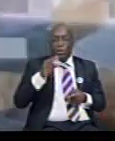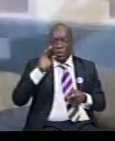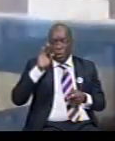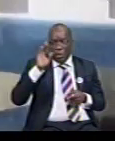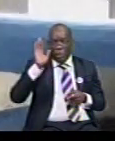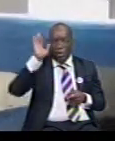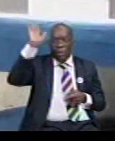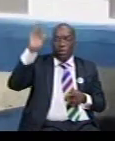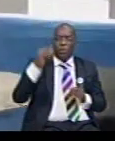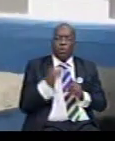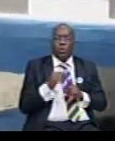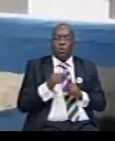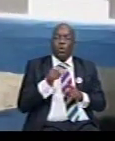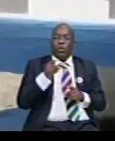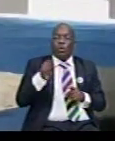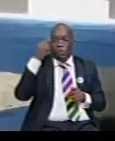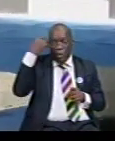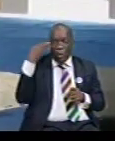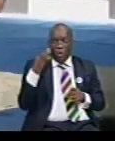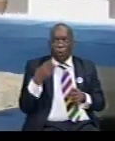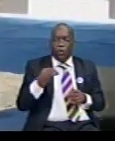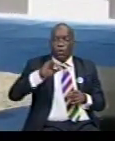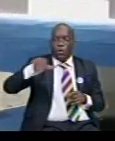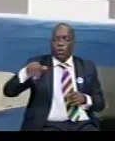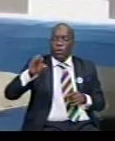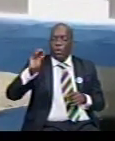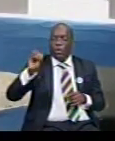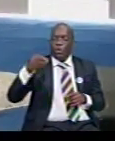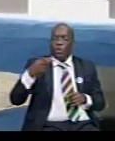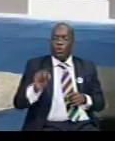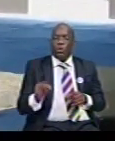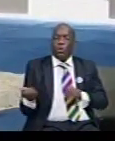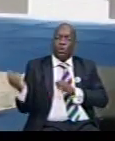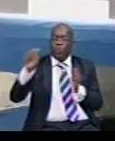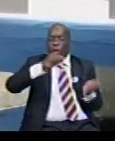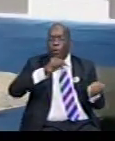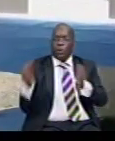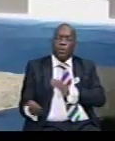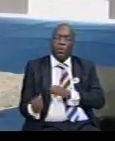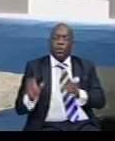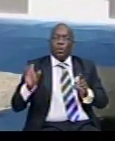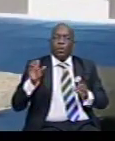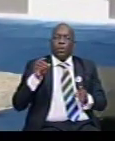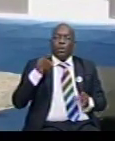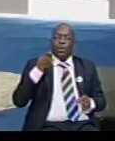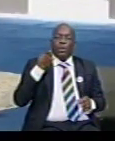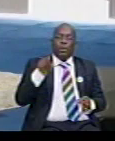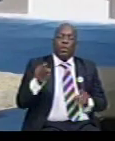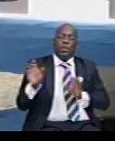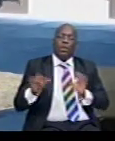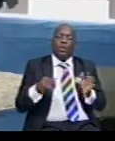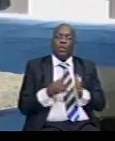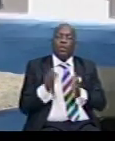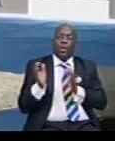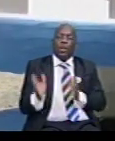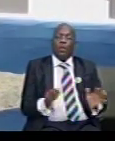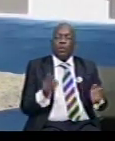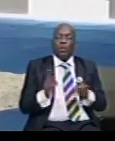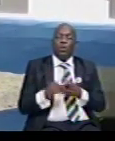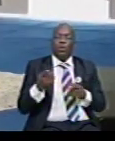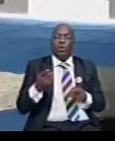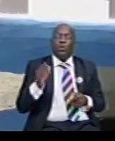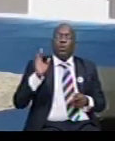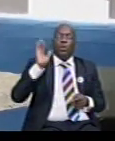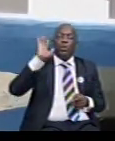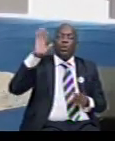did everything according to his word. Build that sanctuary and build